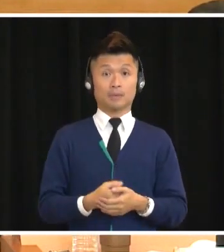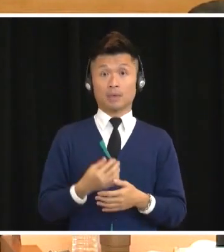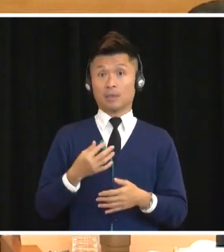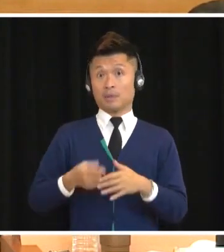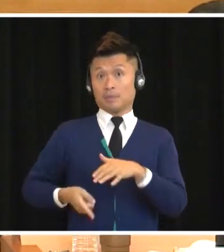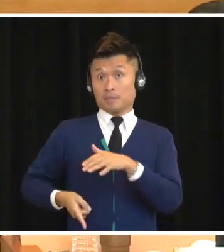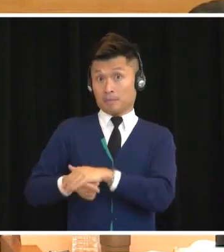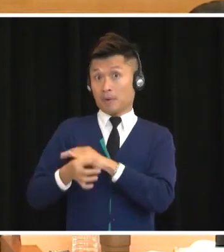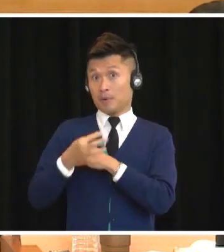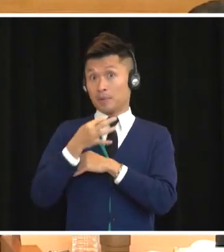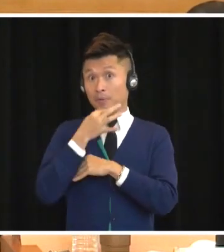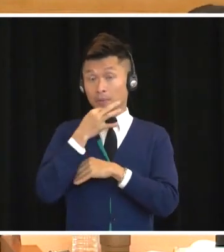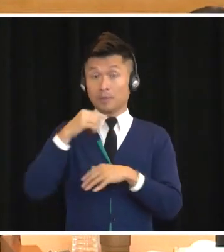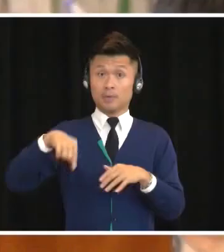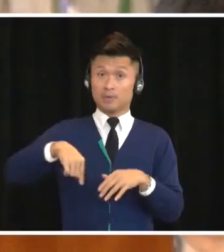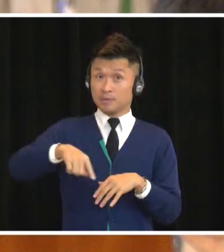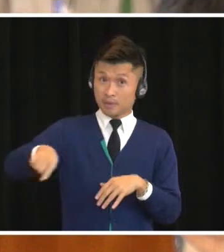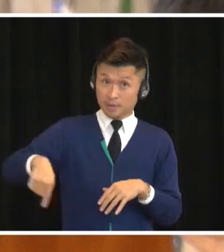treatment.